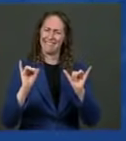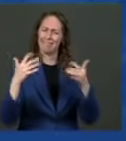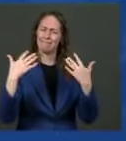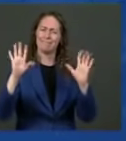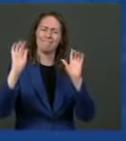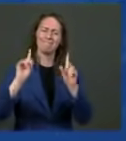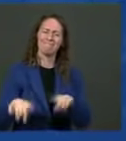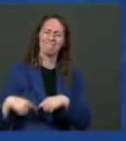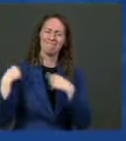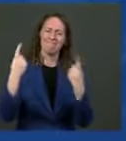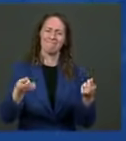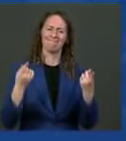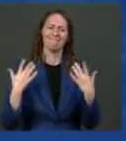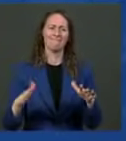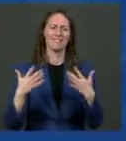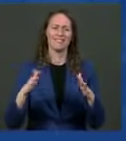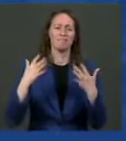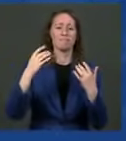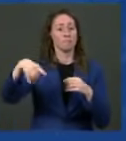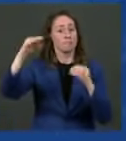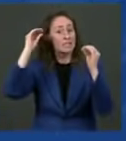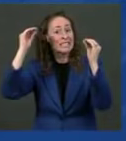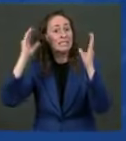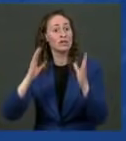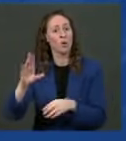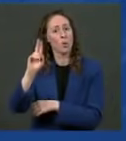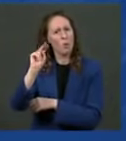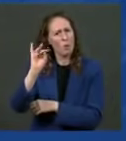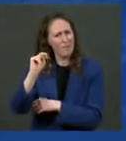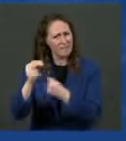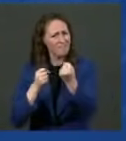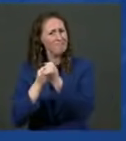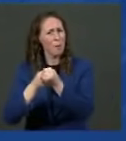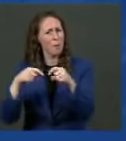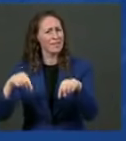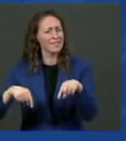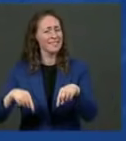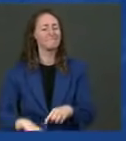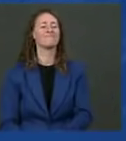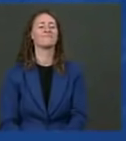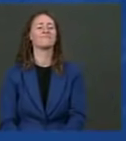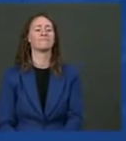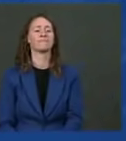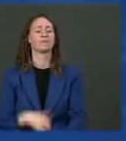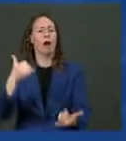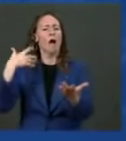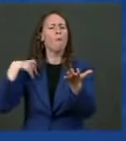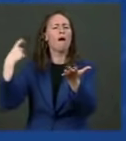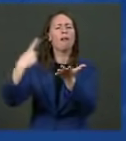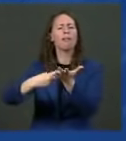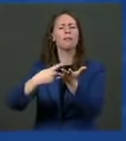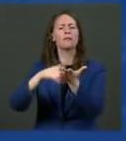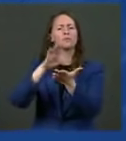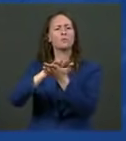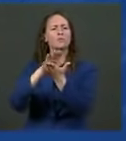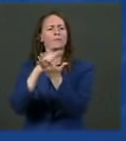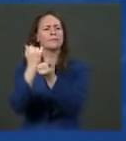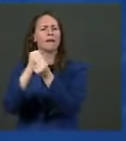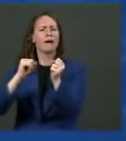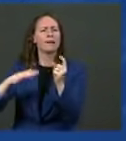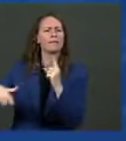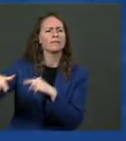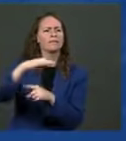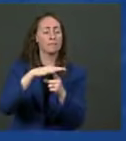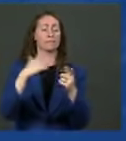educators and their unions. Now, on school safety measures. In our American Rescue Plan, which we passed early on,